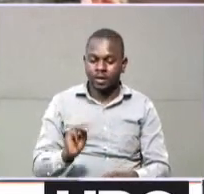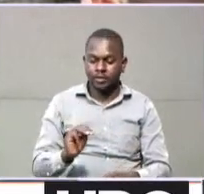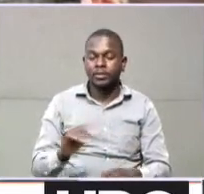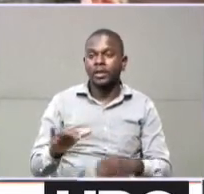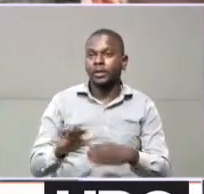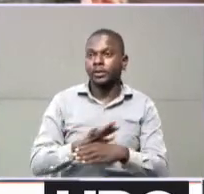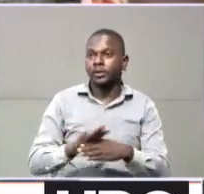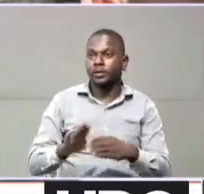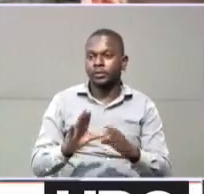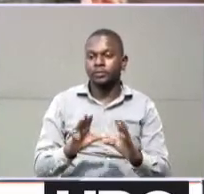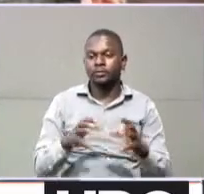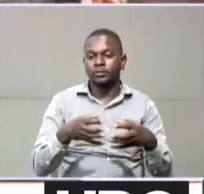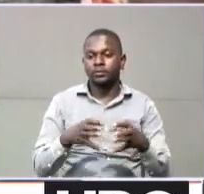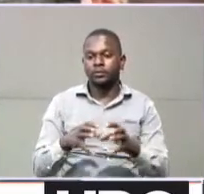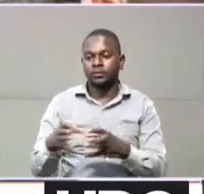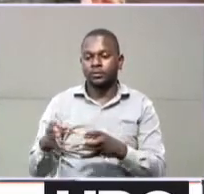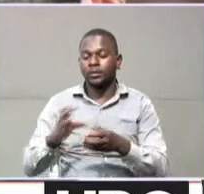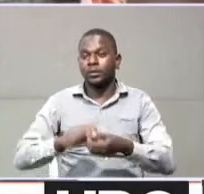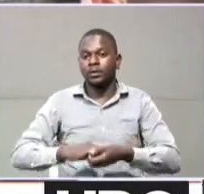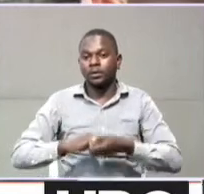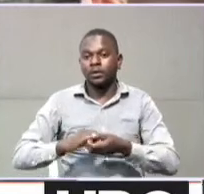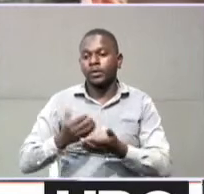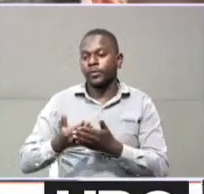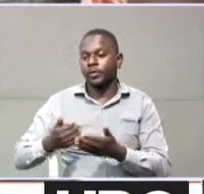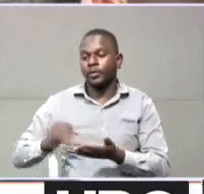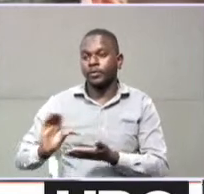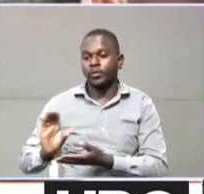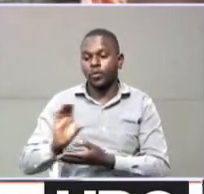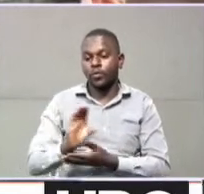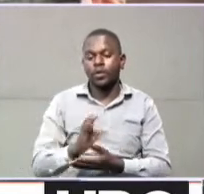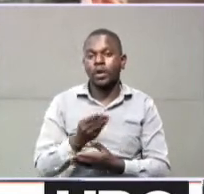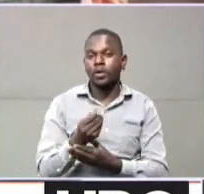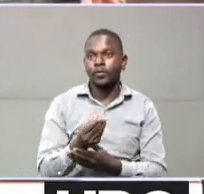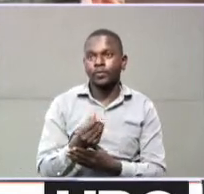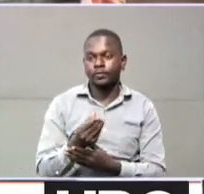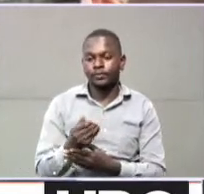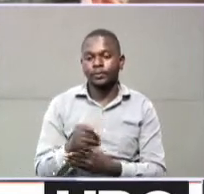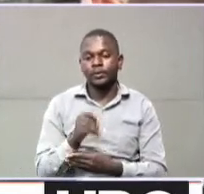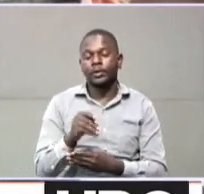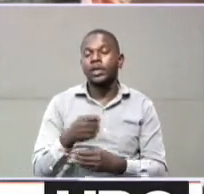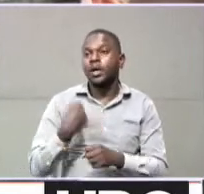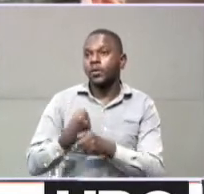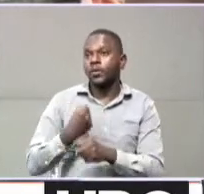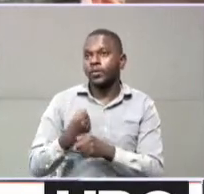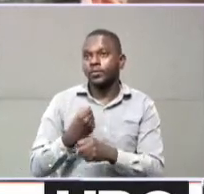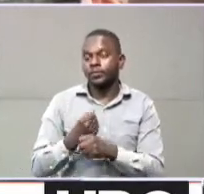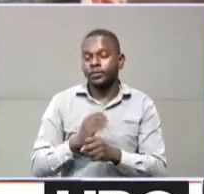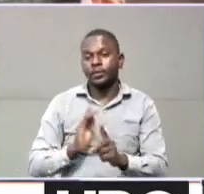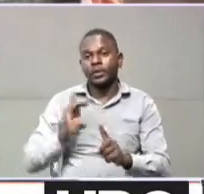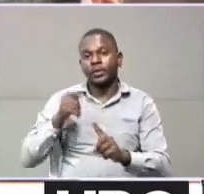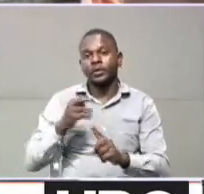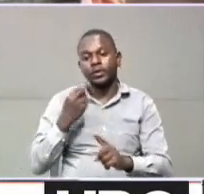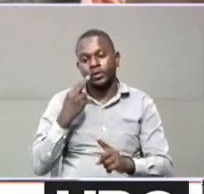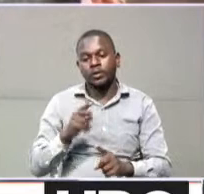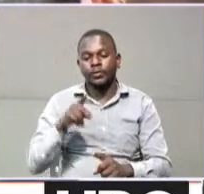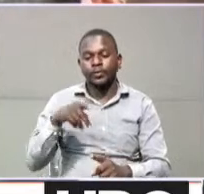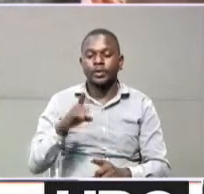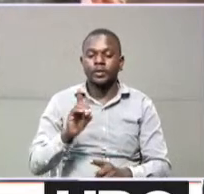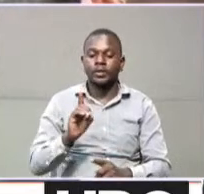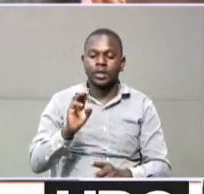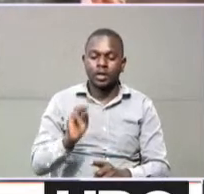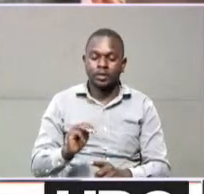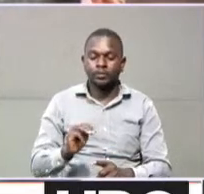and disciples for prior disbursement of funds this exercise which is aimed at ensuring that the pdm target